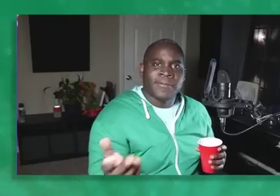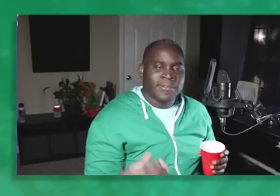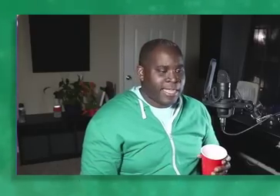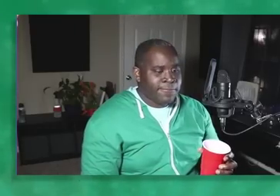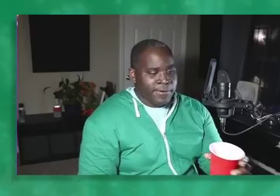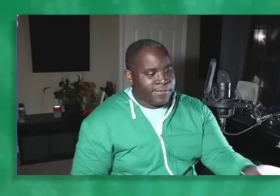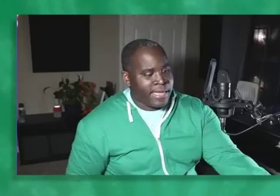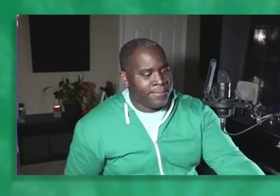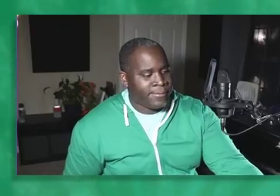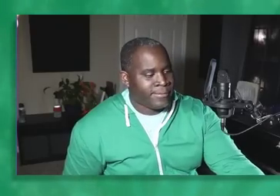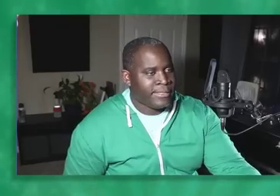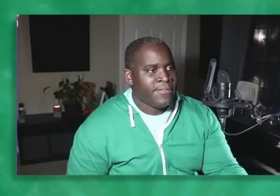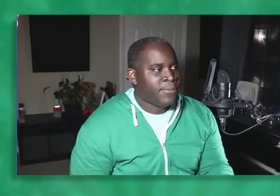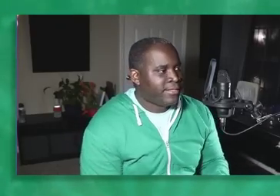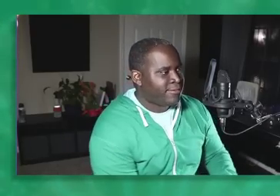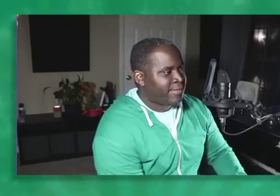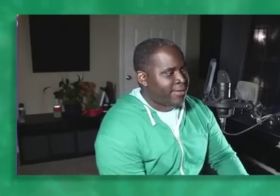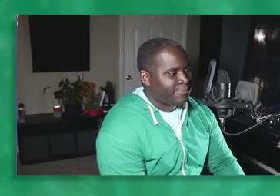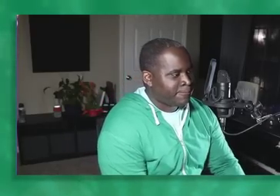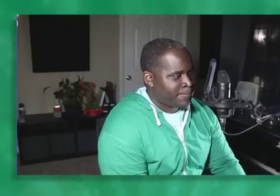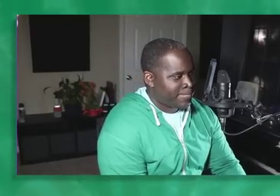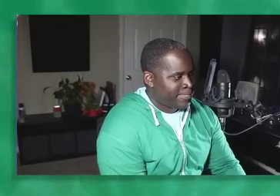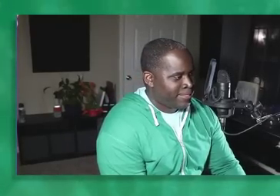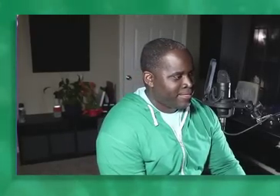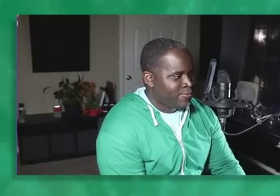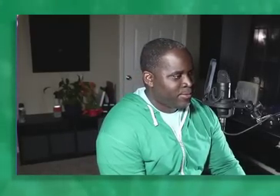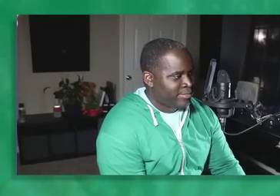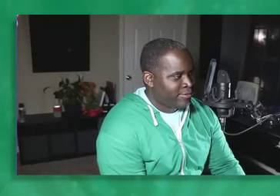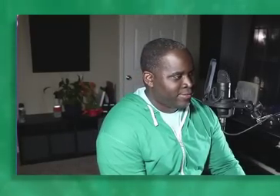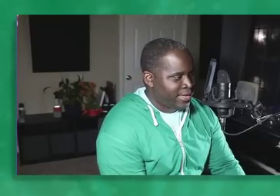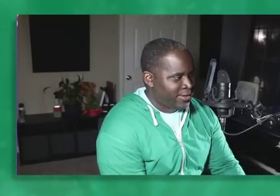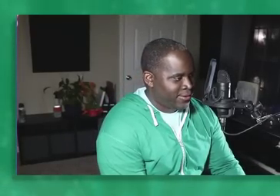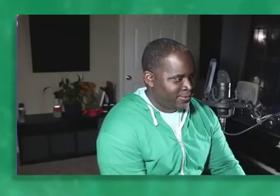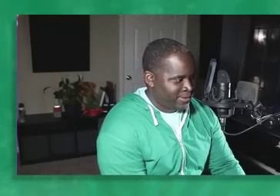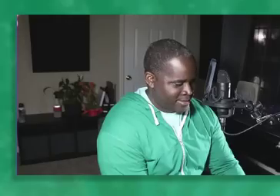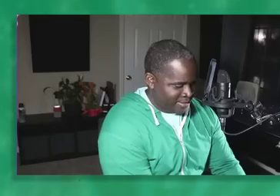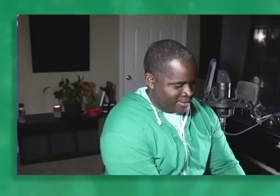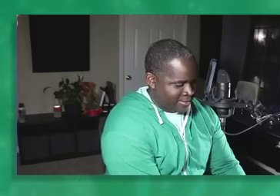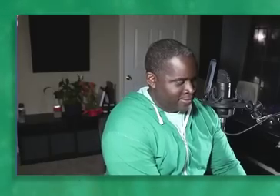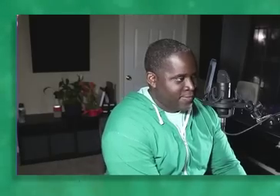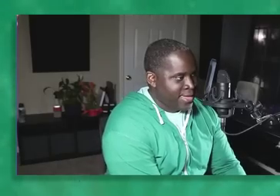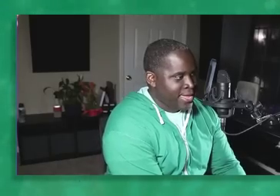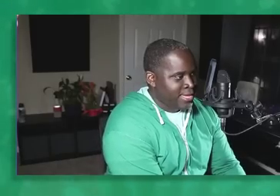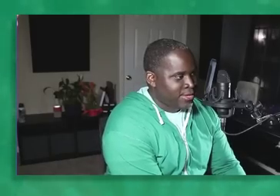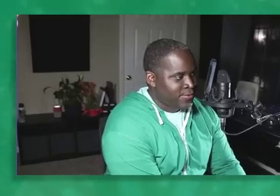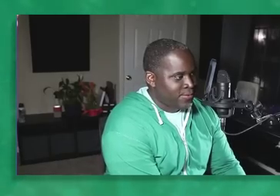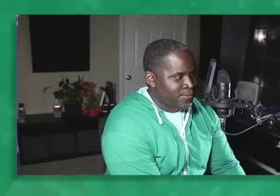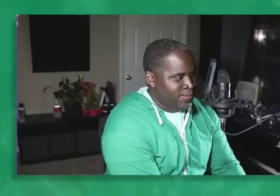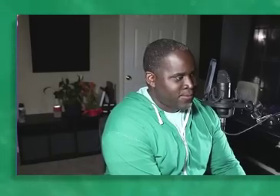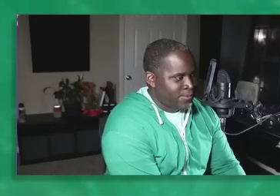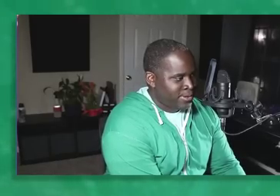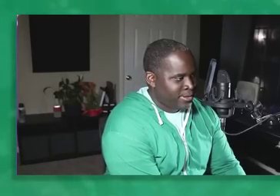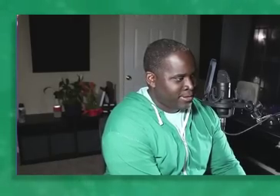here, like for example, let's break this down. Let's break this down. Thank